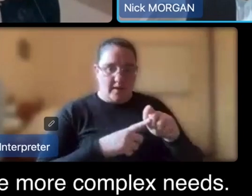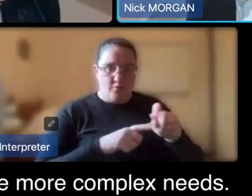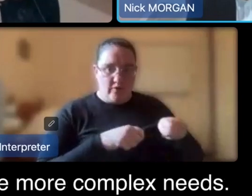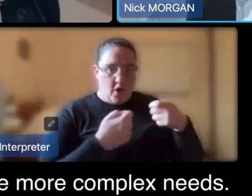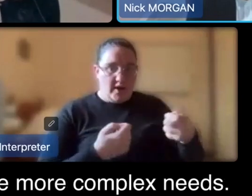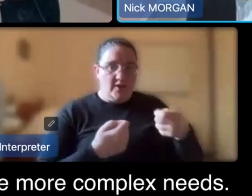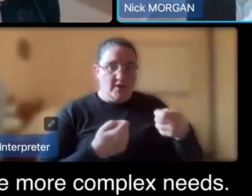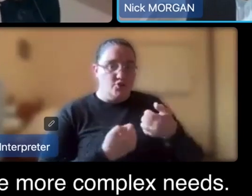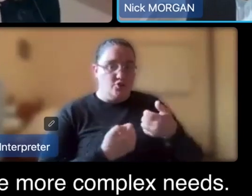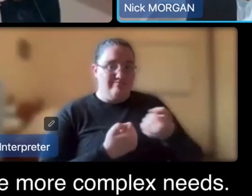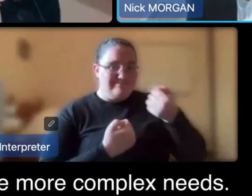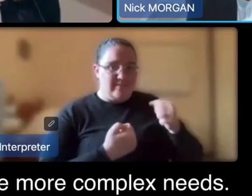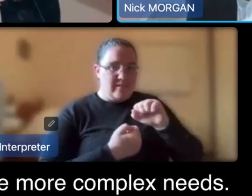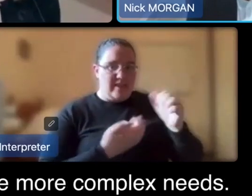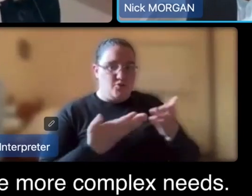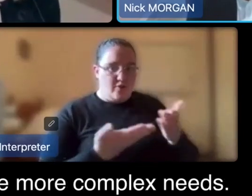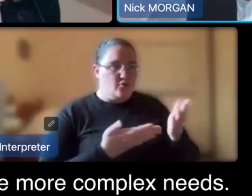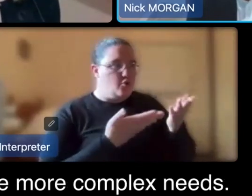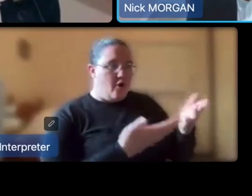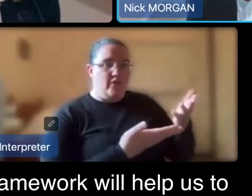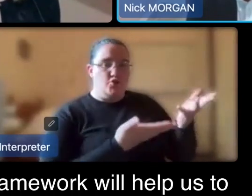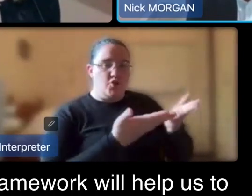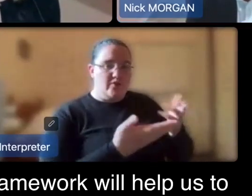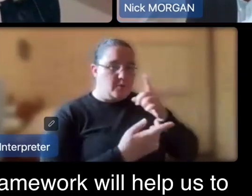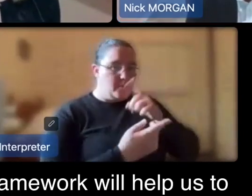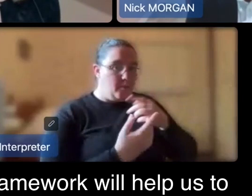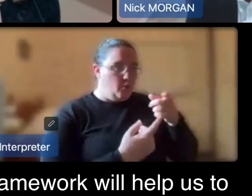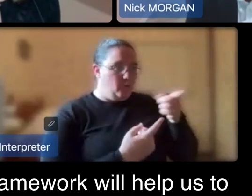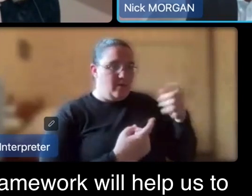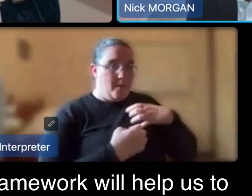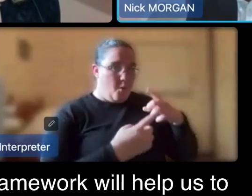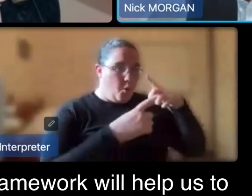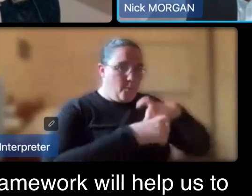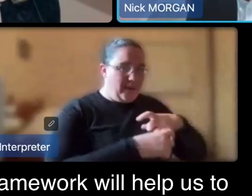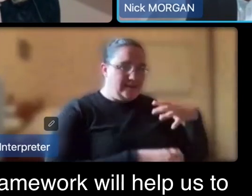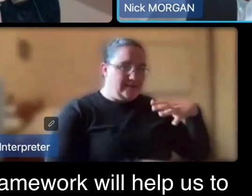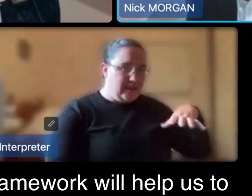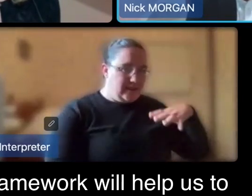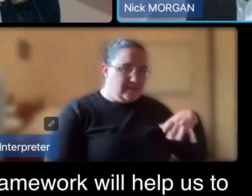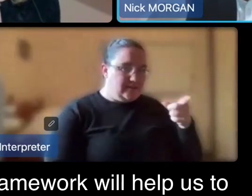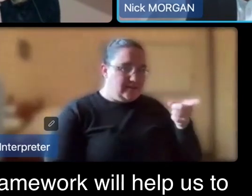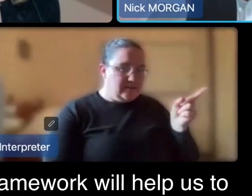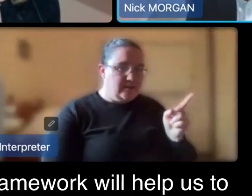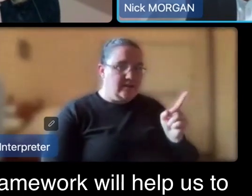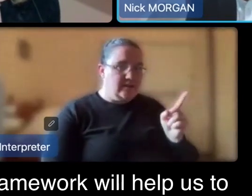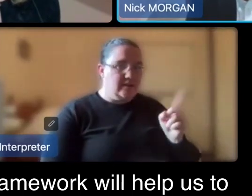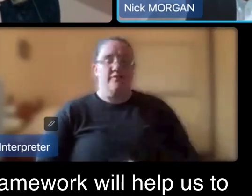offer services to people who have more complex needs. I think the regulatory